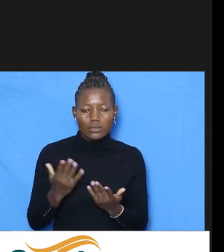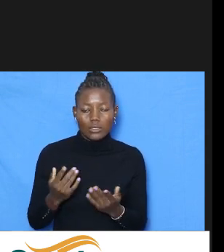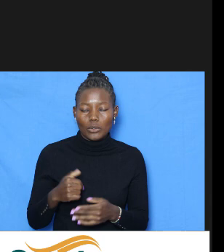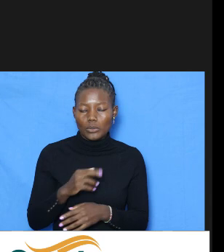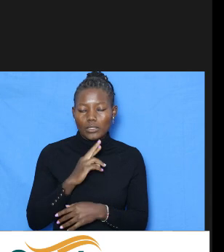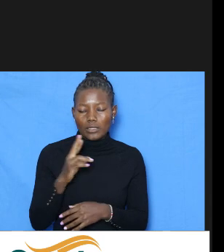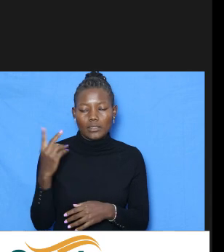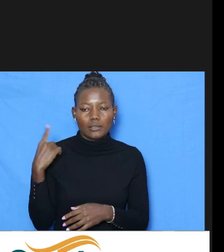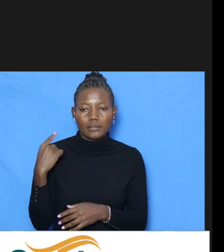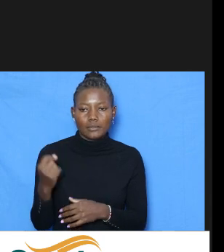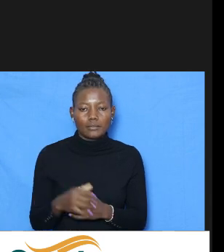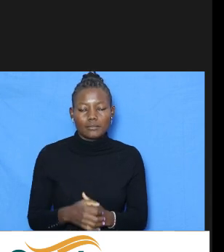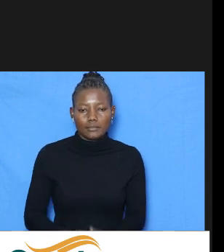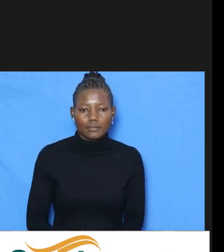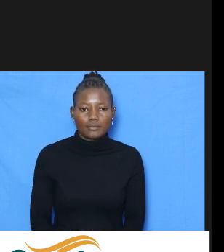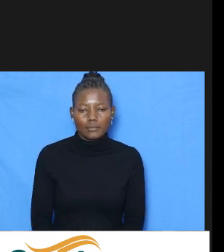currently.